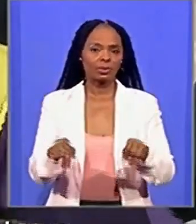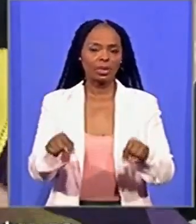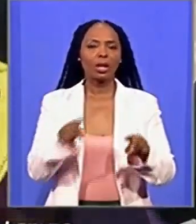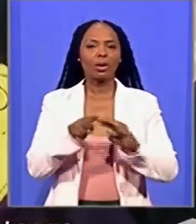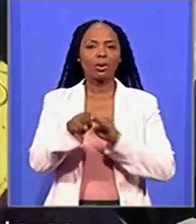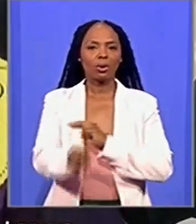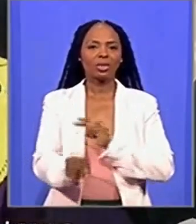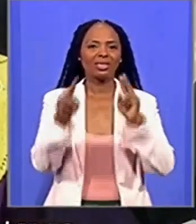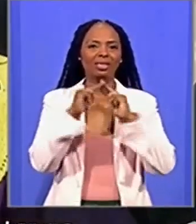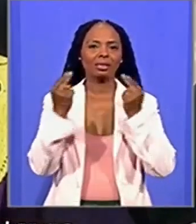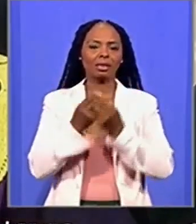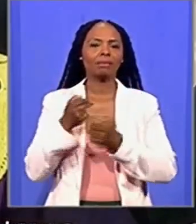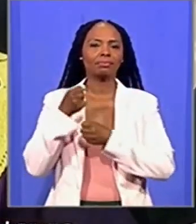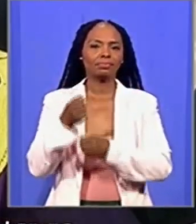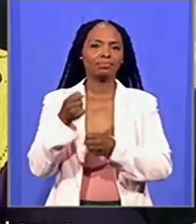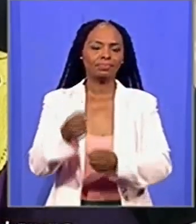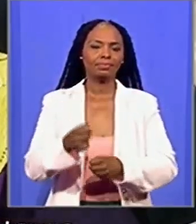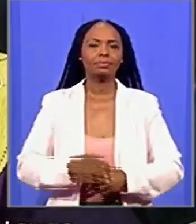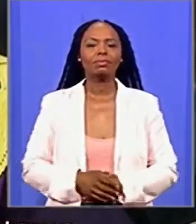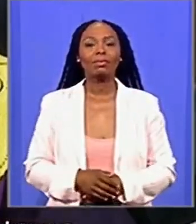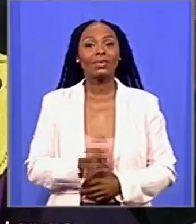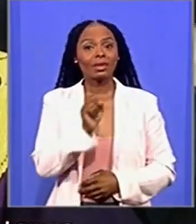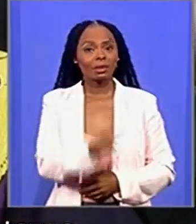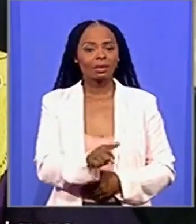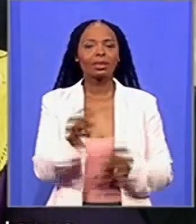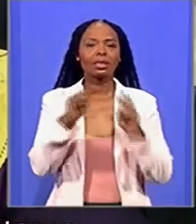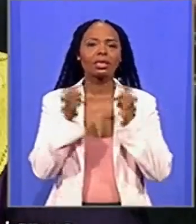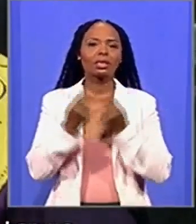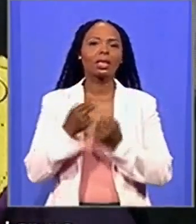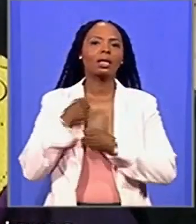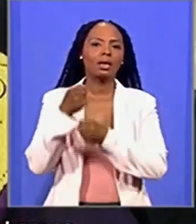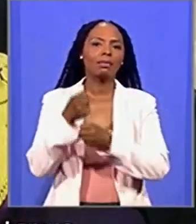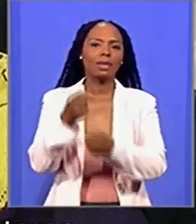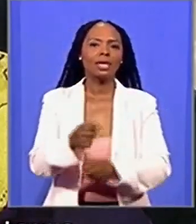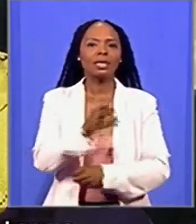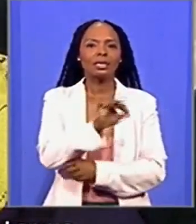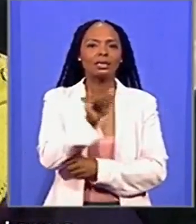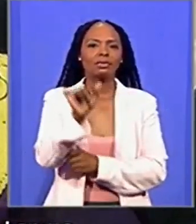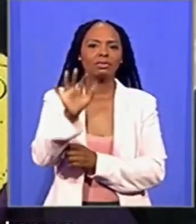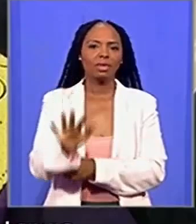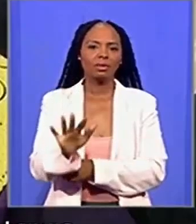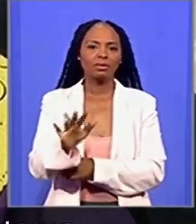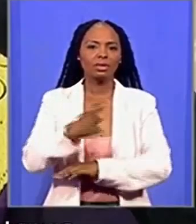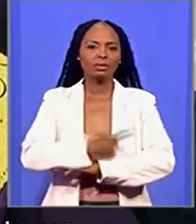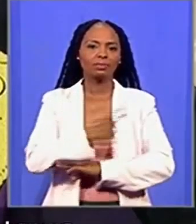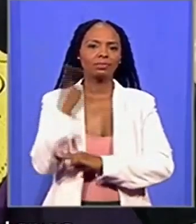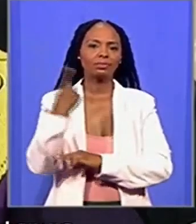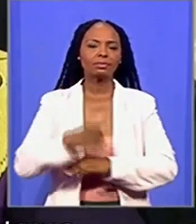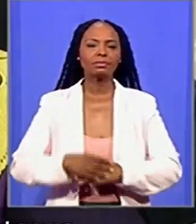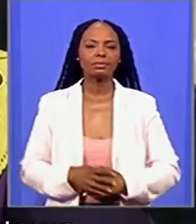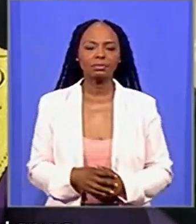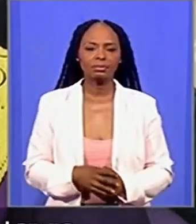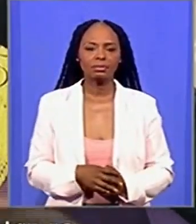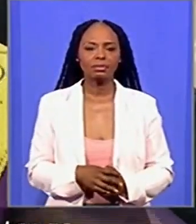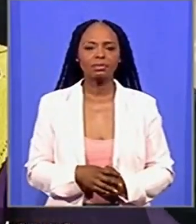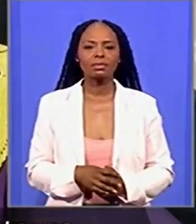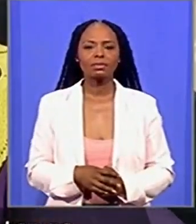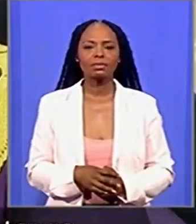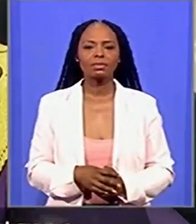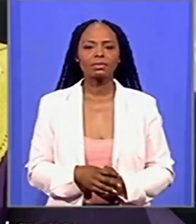a national campaign. And that national campaign is going to be 365 days. We